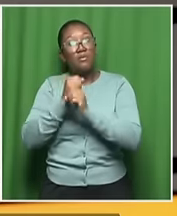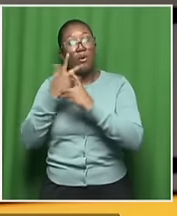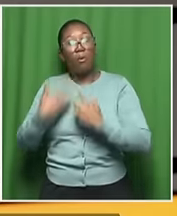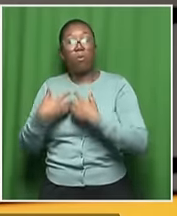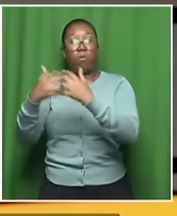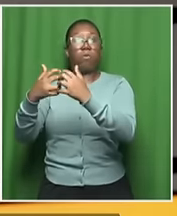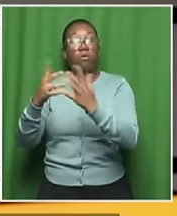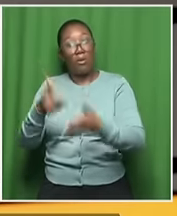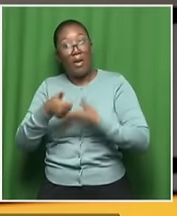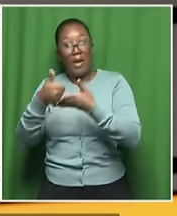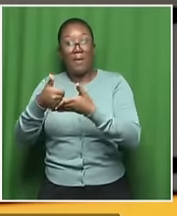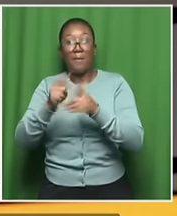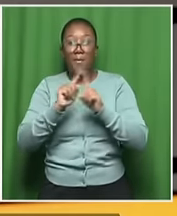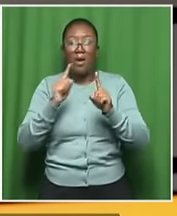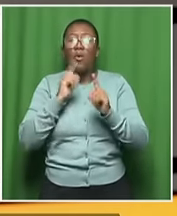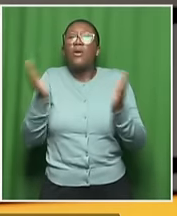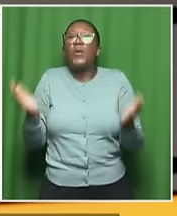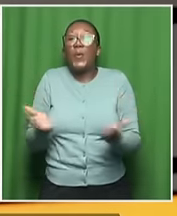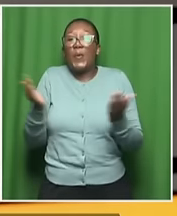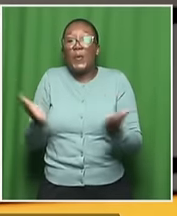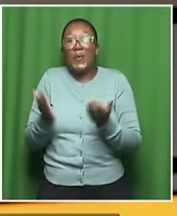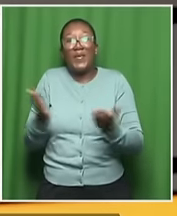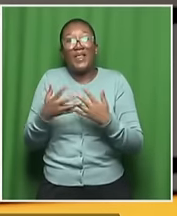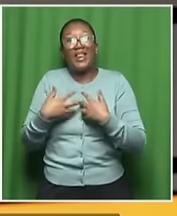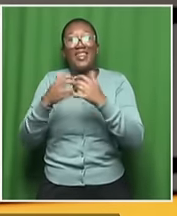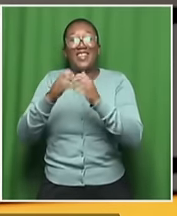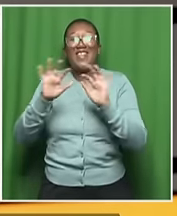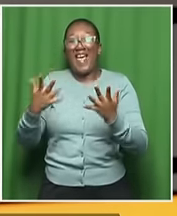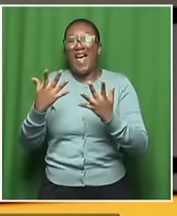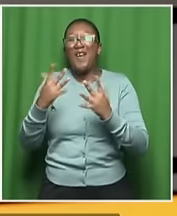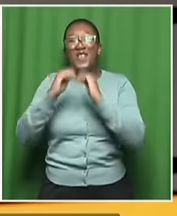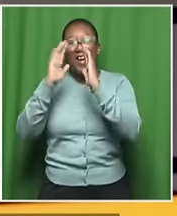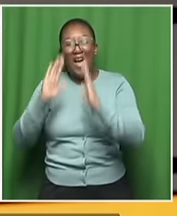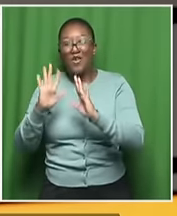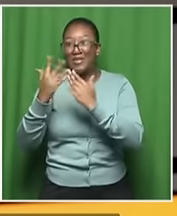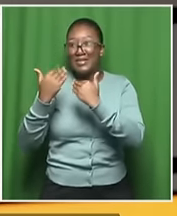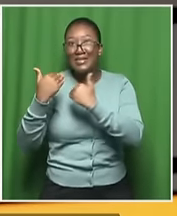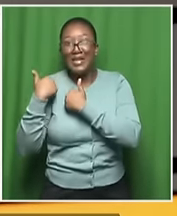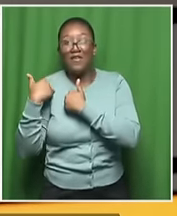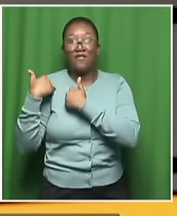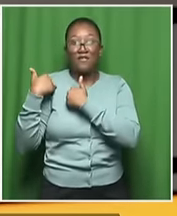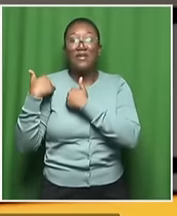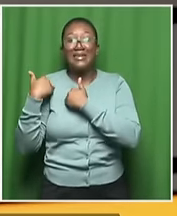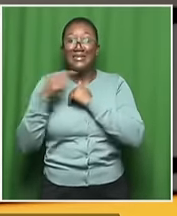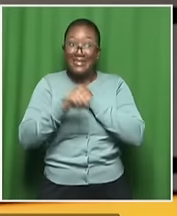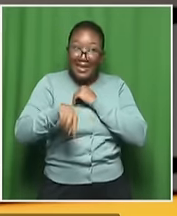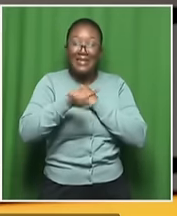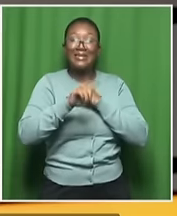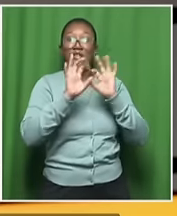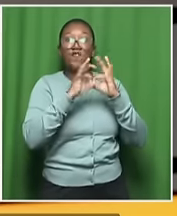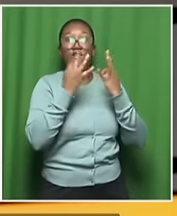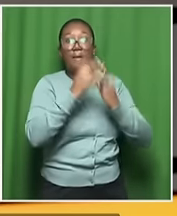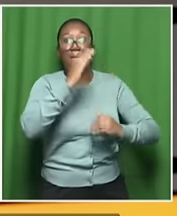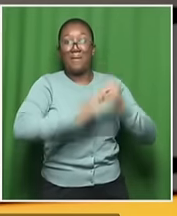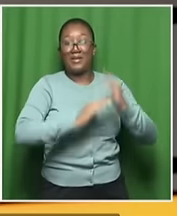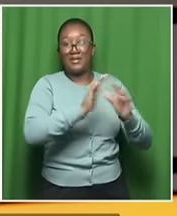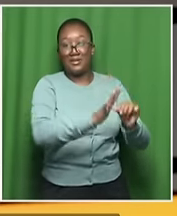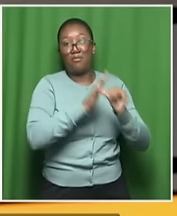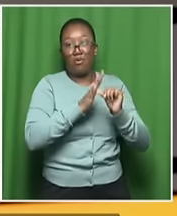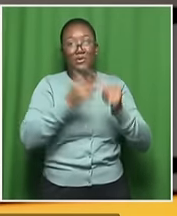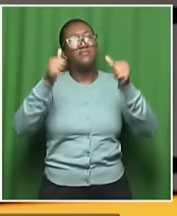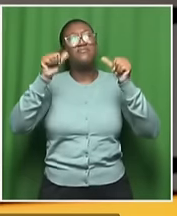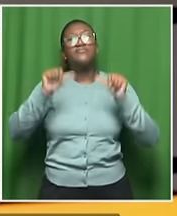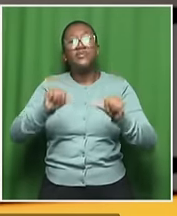We must create those safe houses. And that's part of a building situation. The same with our educational